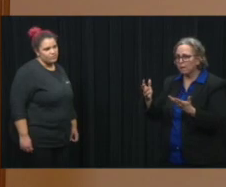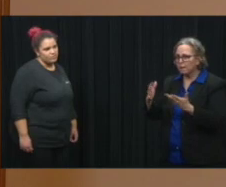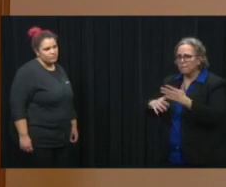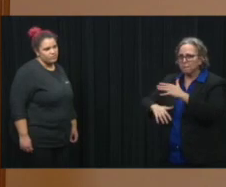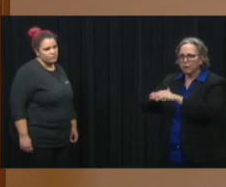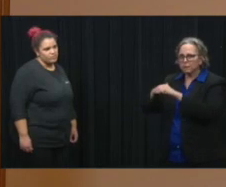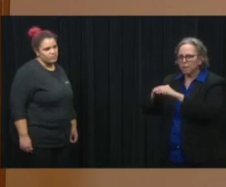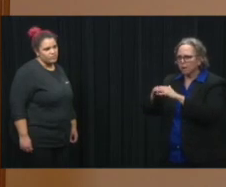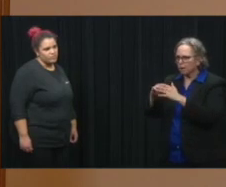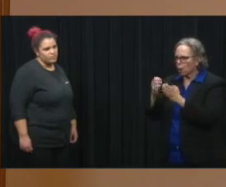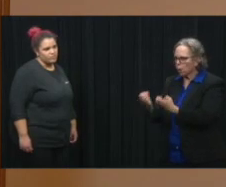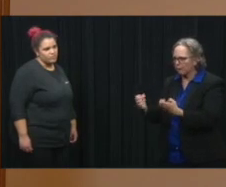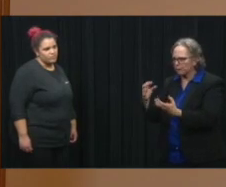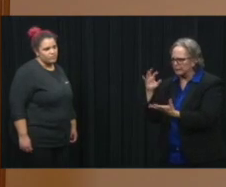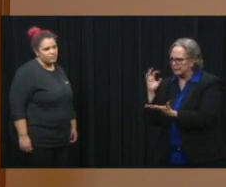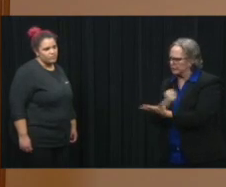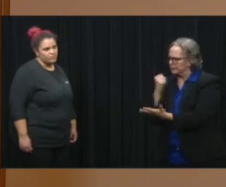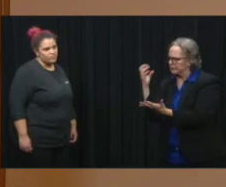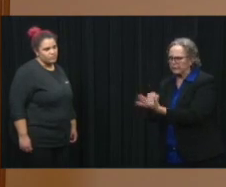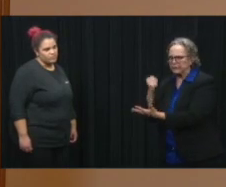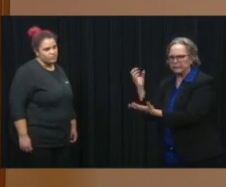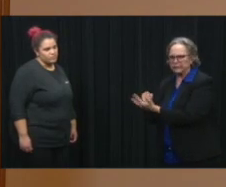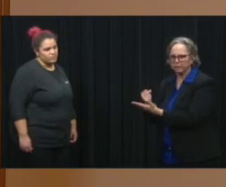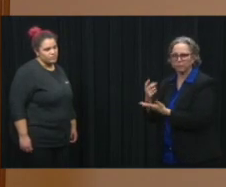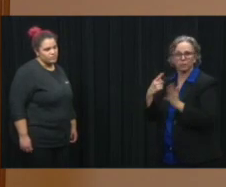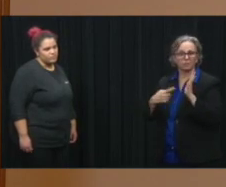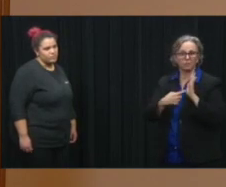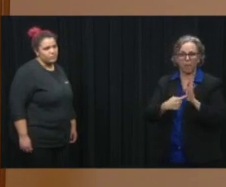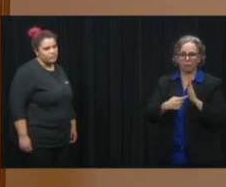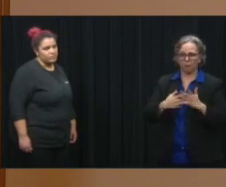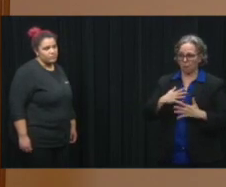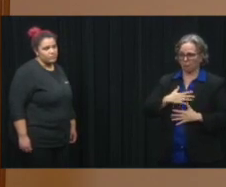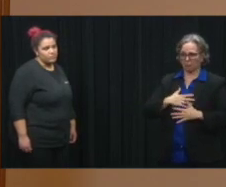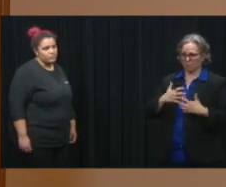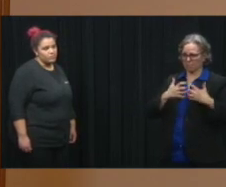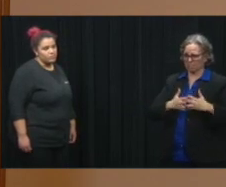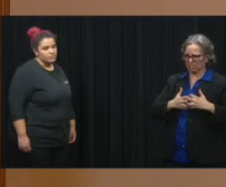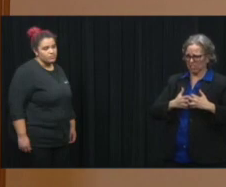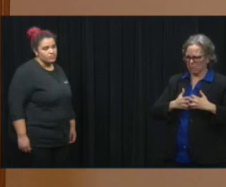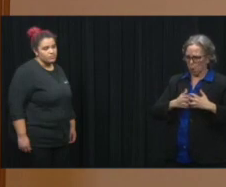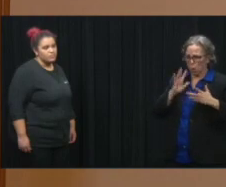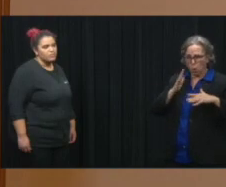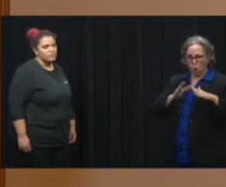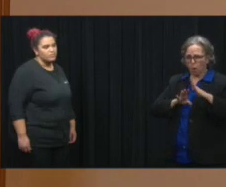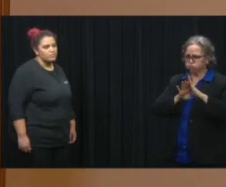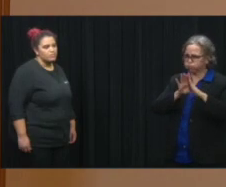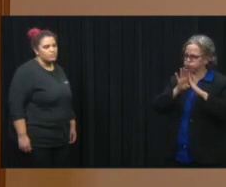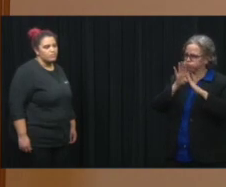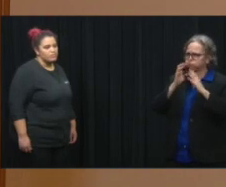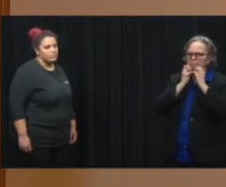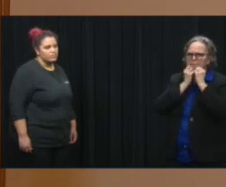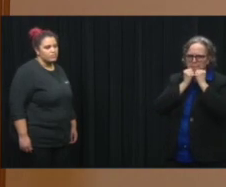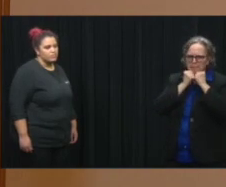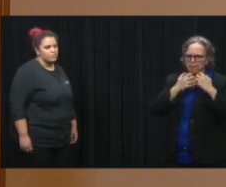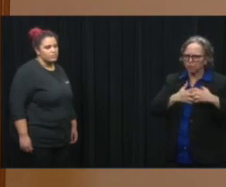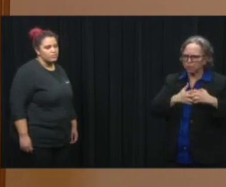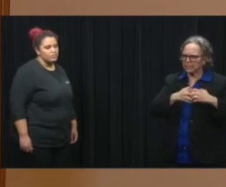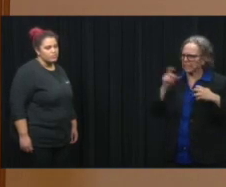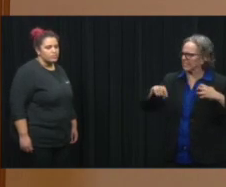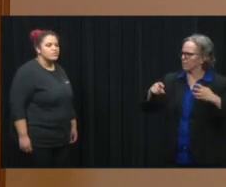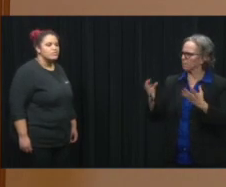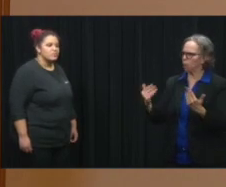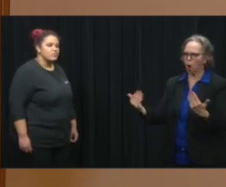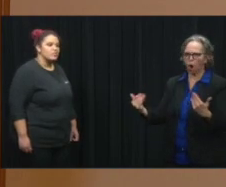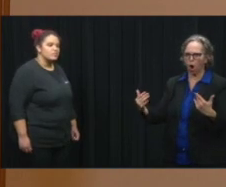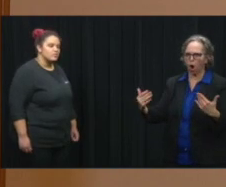So for instance, ventilators are going to become an increasingly important part of this equation when we talk about it. But there's been some innovative